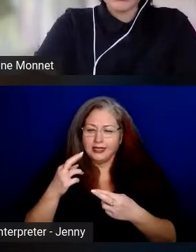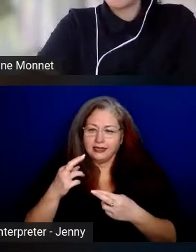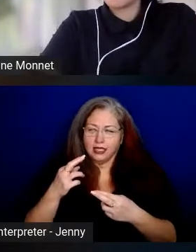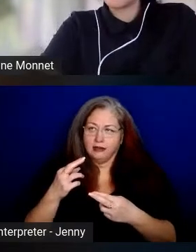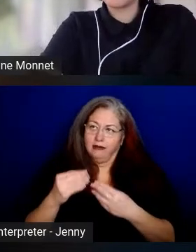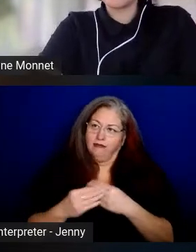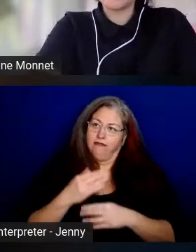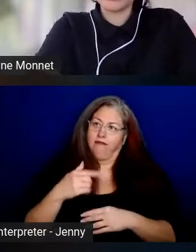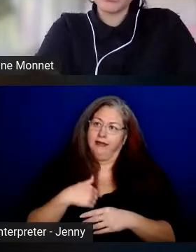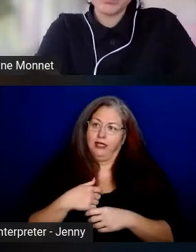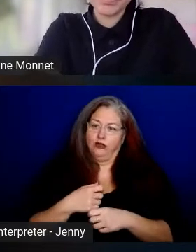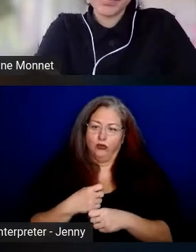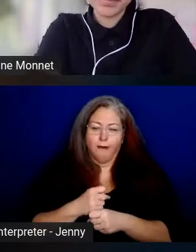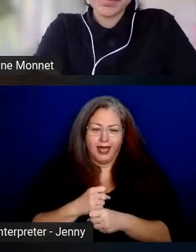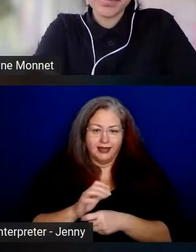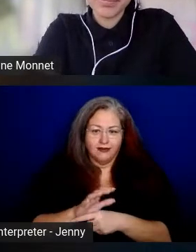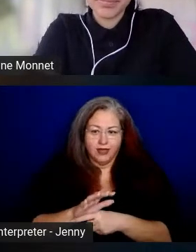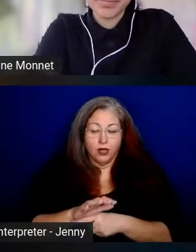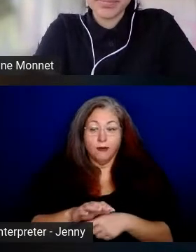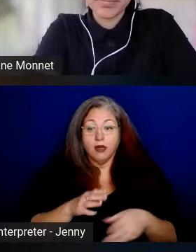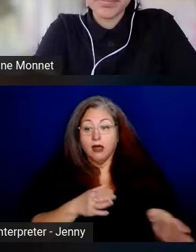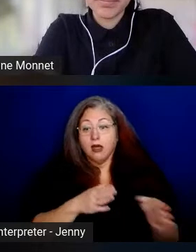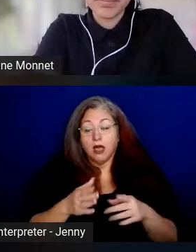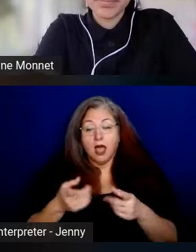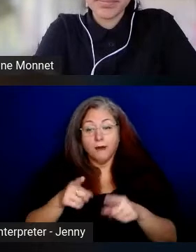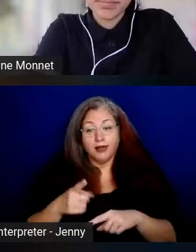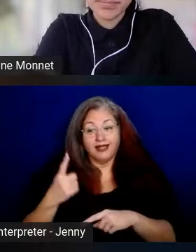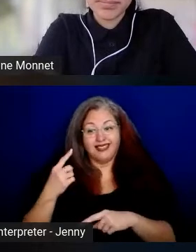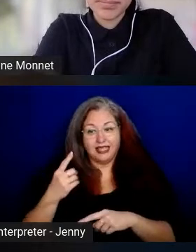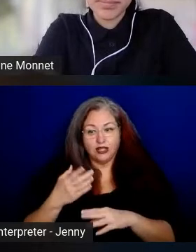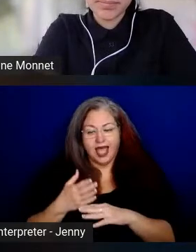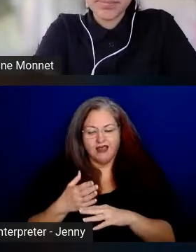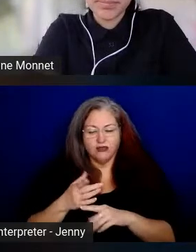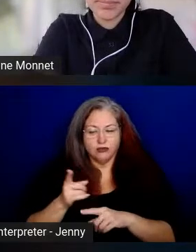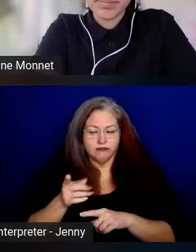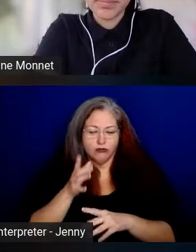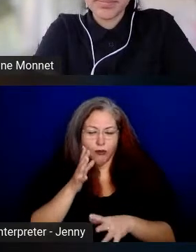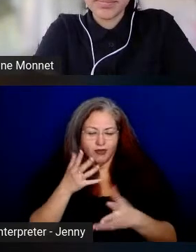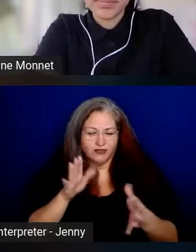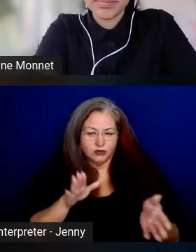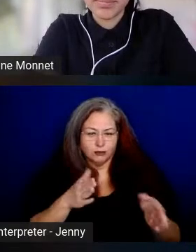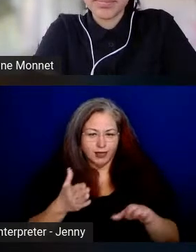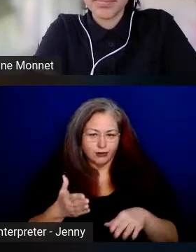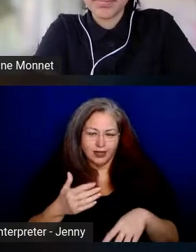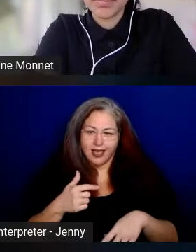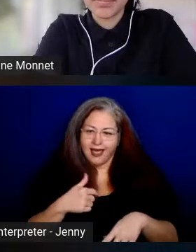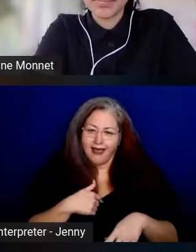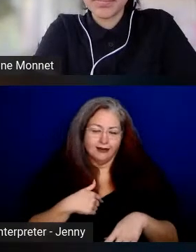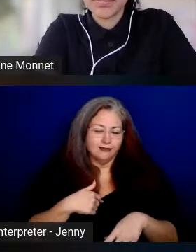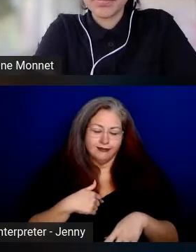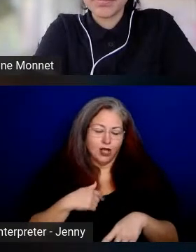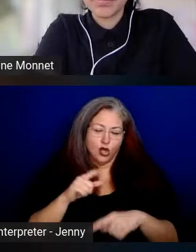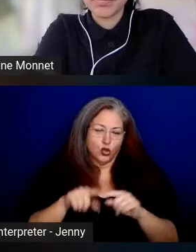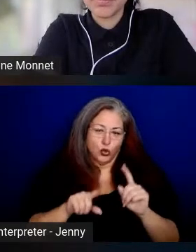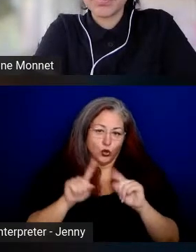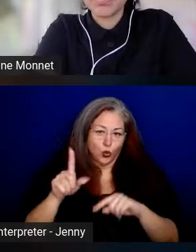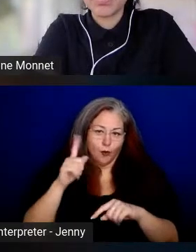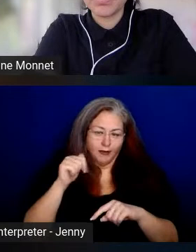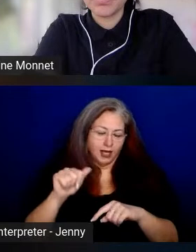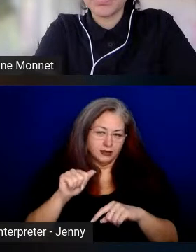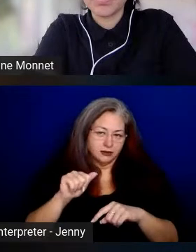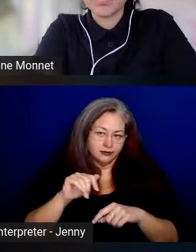film. And last year, after my grandmother passed away and I wasn't able to go home because of the